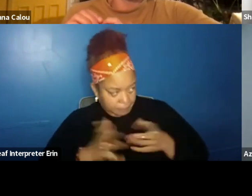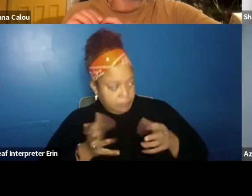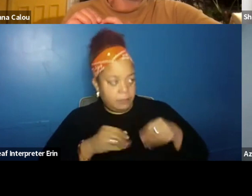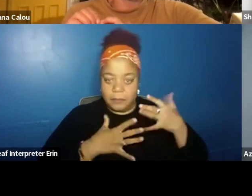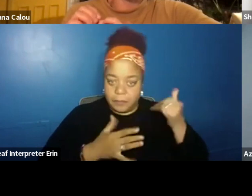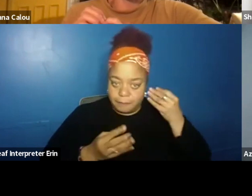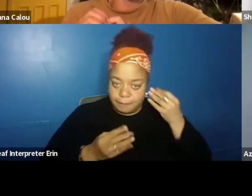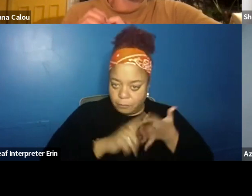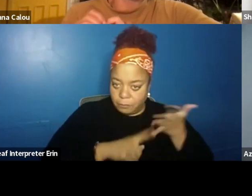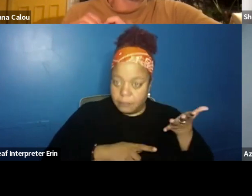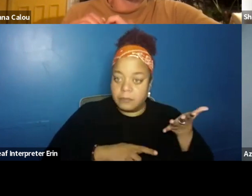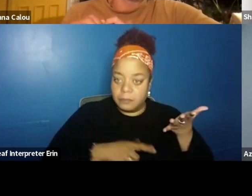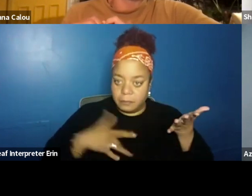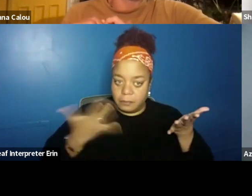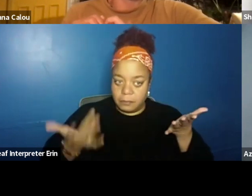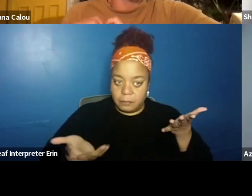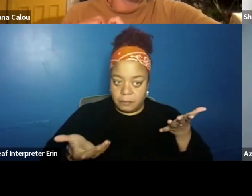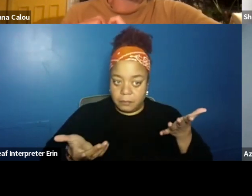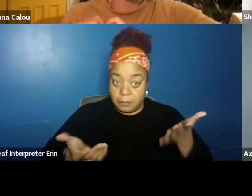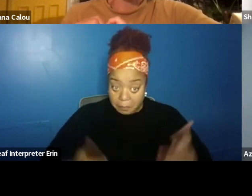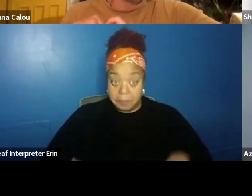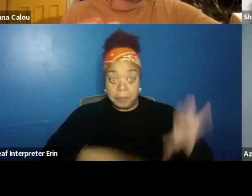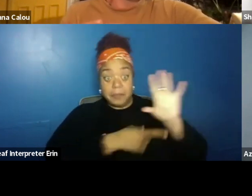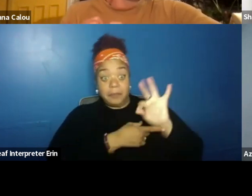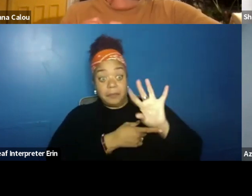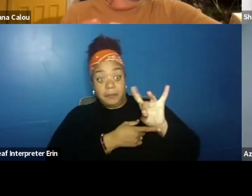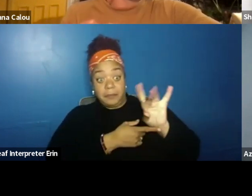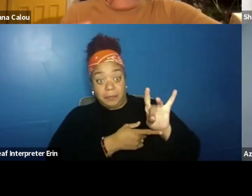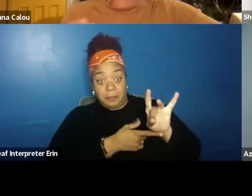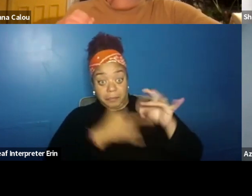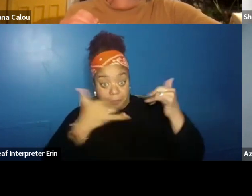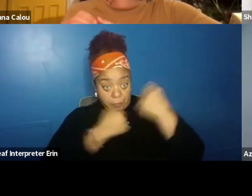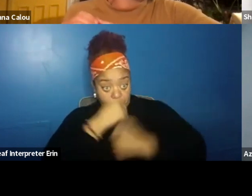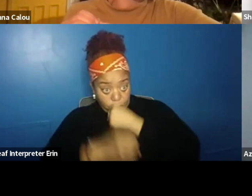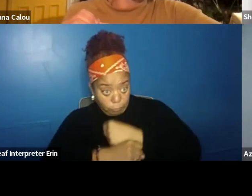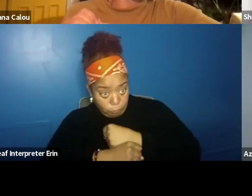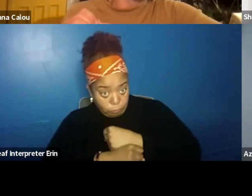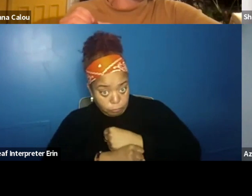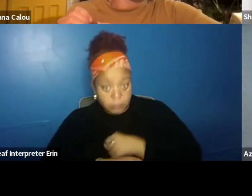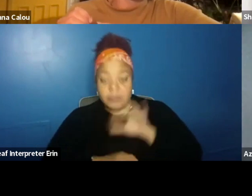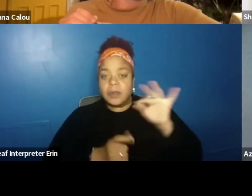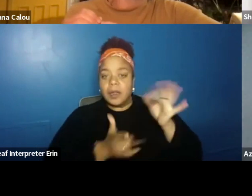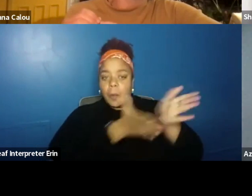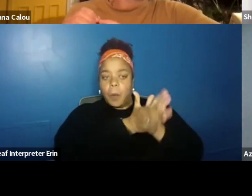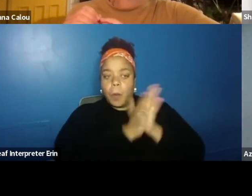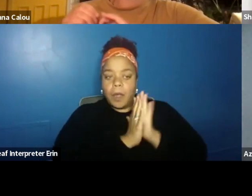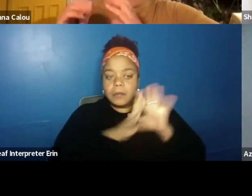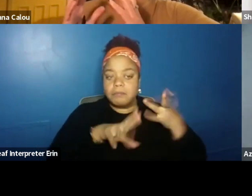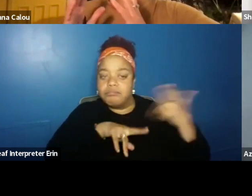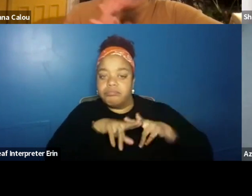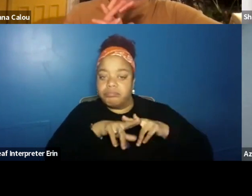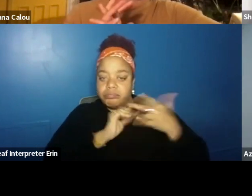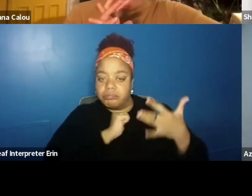expansion of the same surveillance technology as 911. You can watch the FCC hearing that happened this May, in which the heads